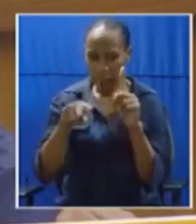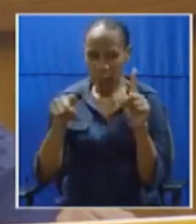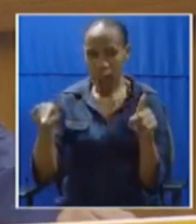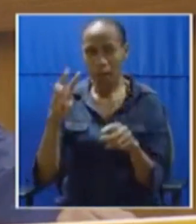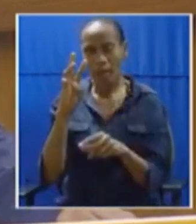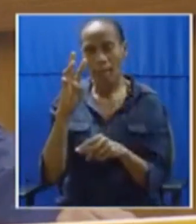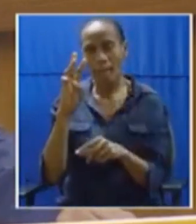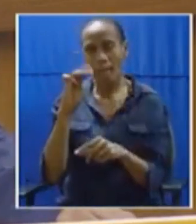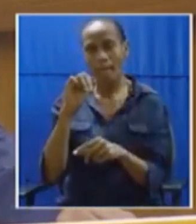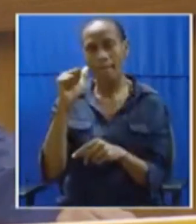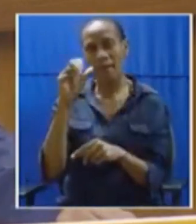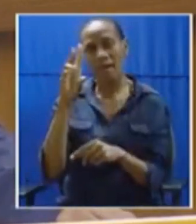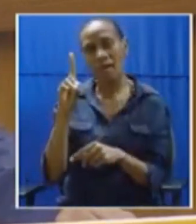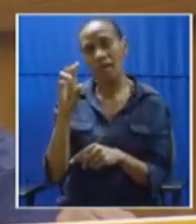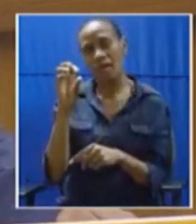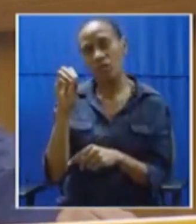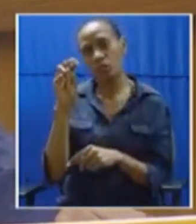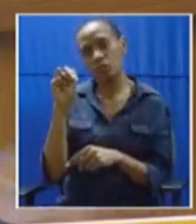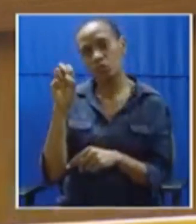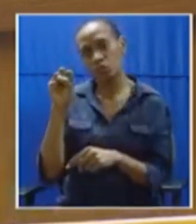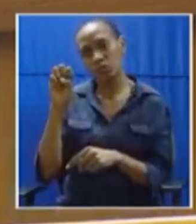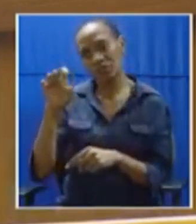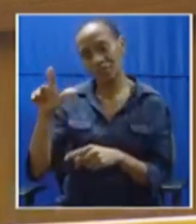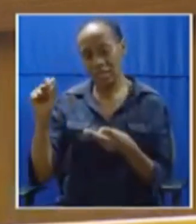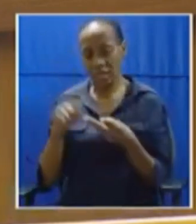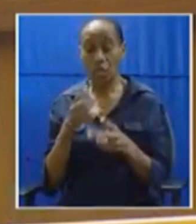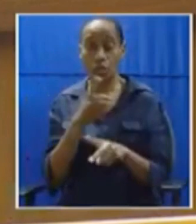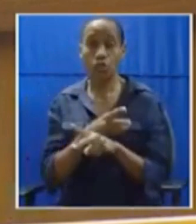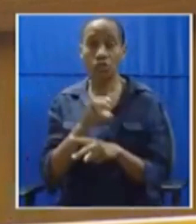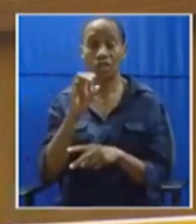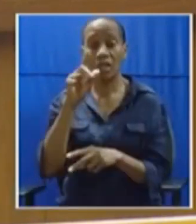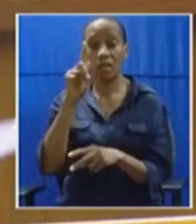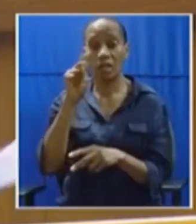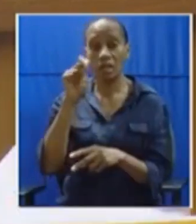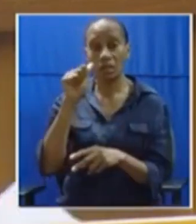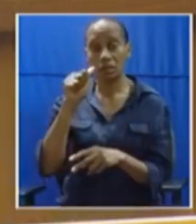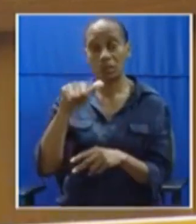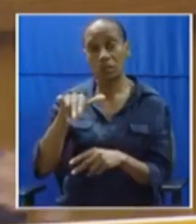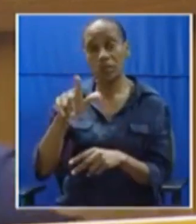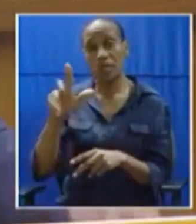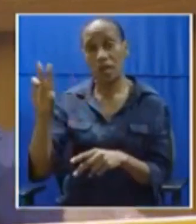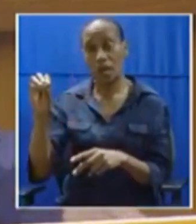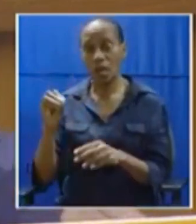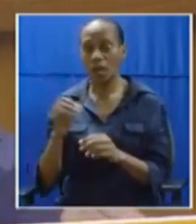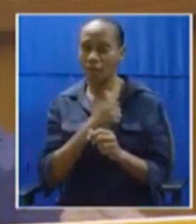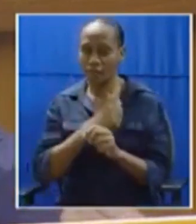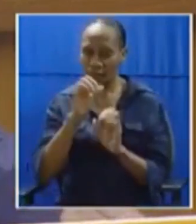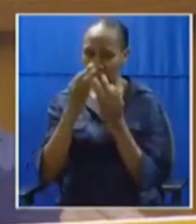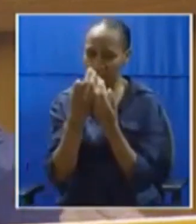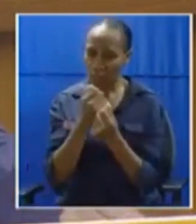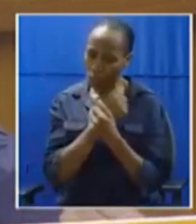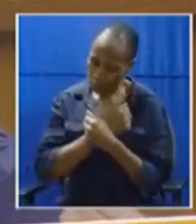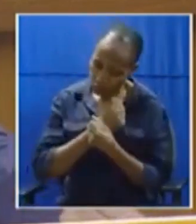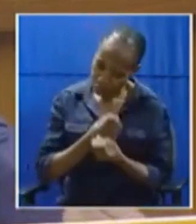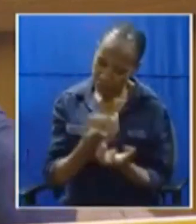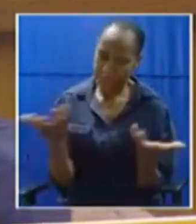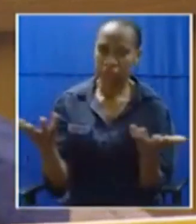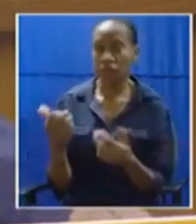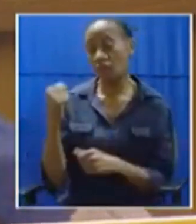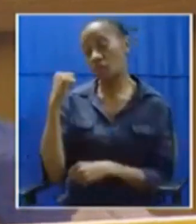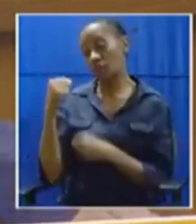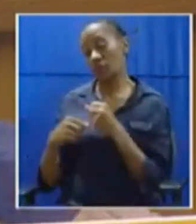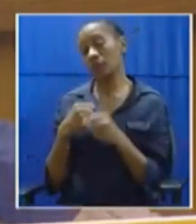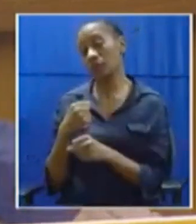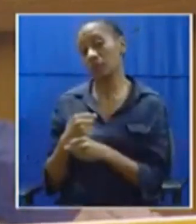Mlungisa Madonsela and Dr. Yvette Taylor. It cannot be business as usual. Yesterday, I visited the